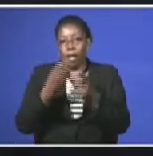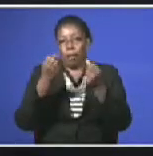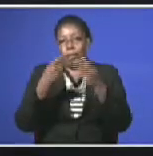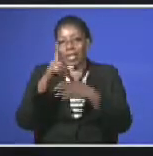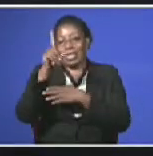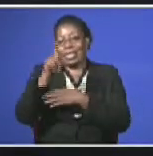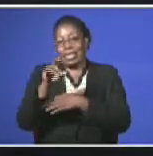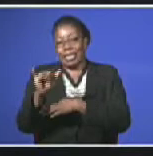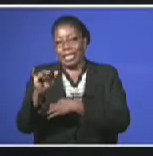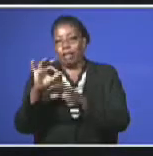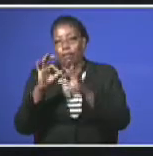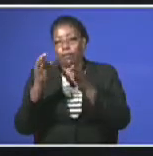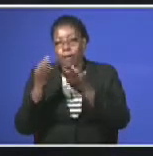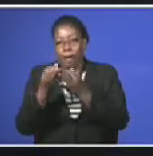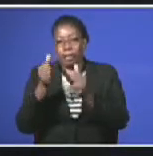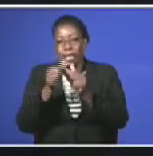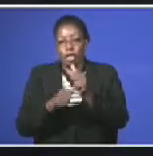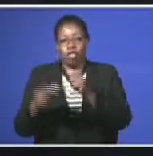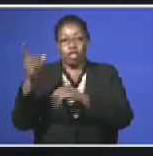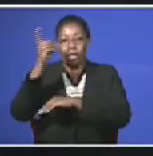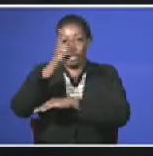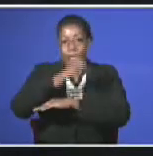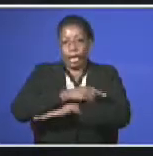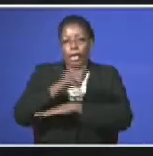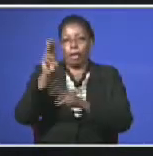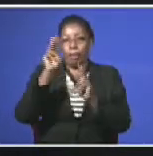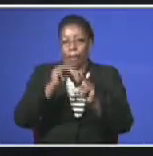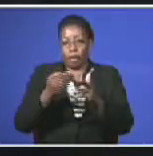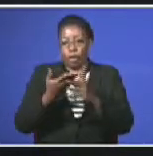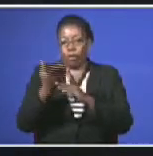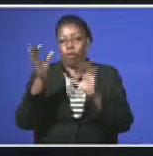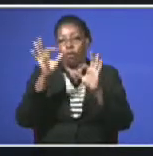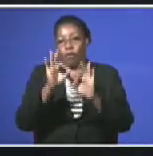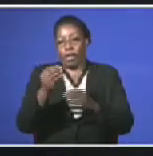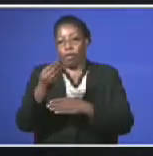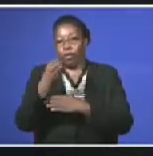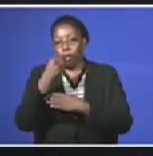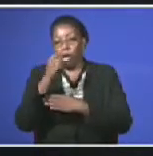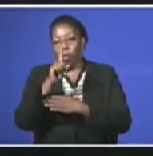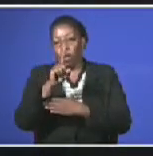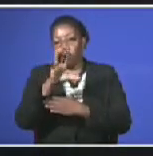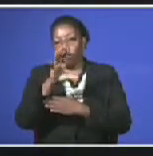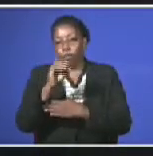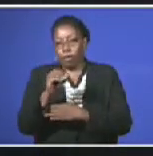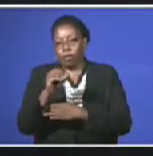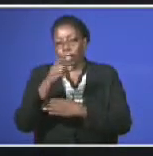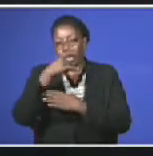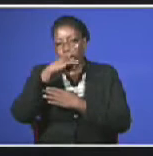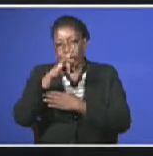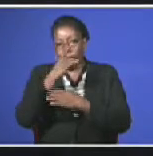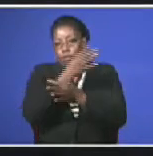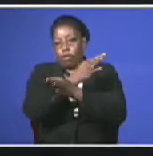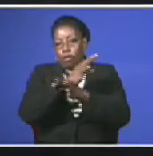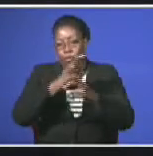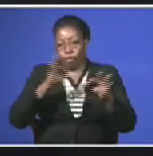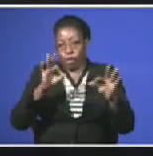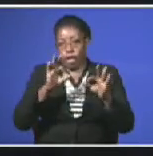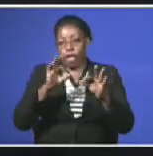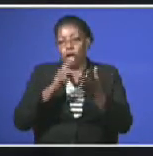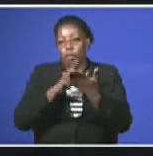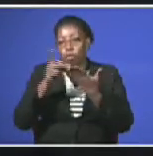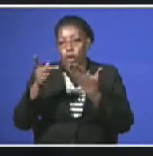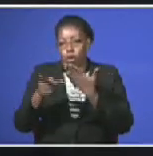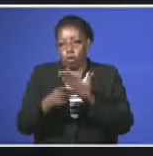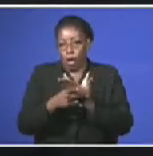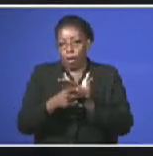families. Every day, Monday through Friday, we feed about 150 school kids on a free breakfast program. And